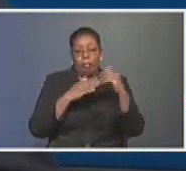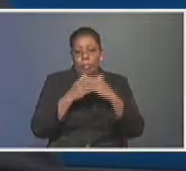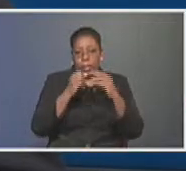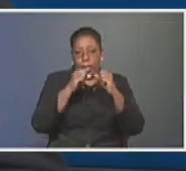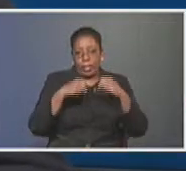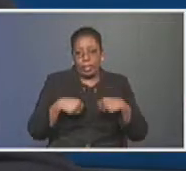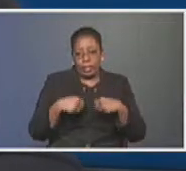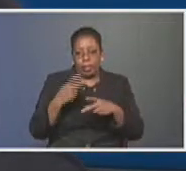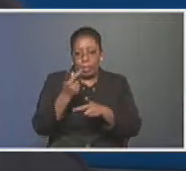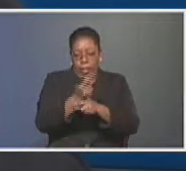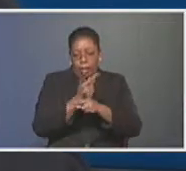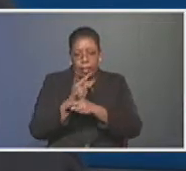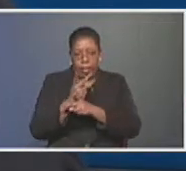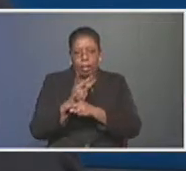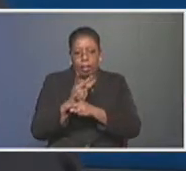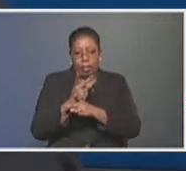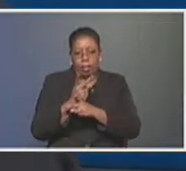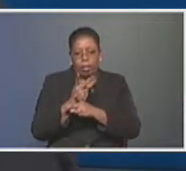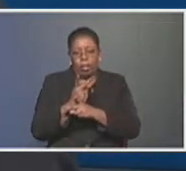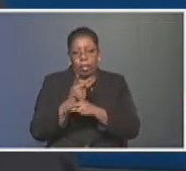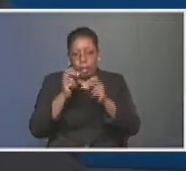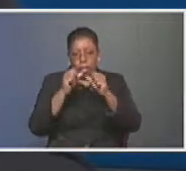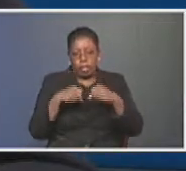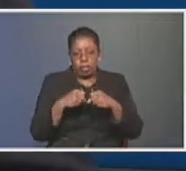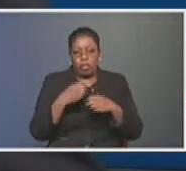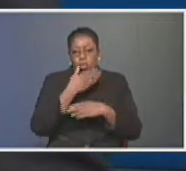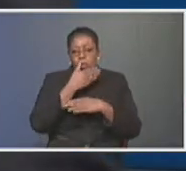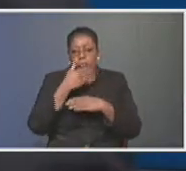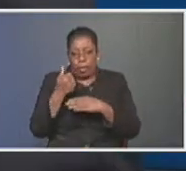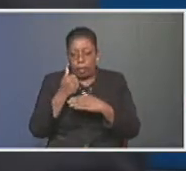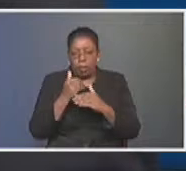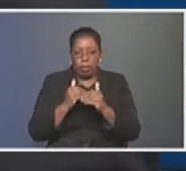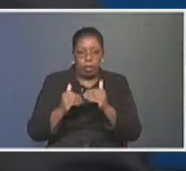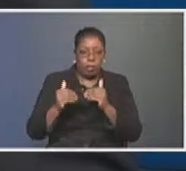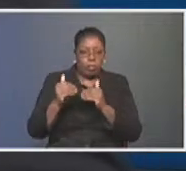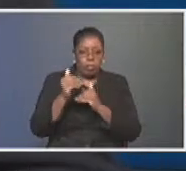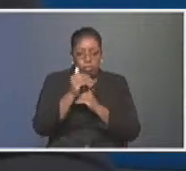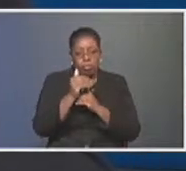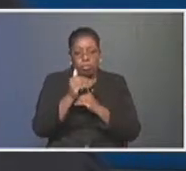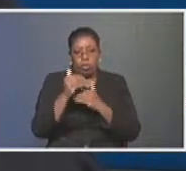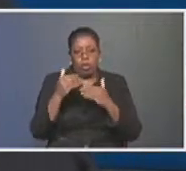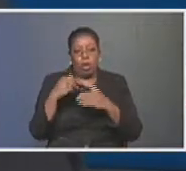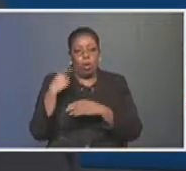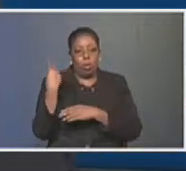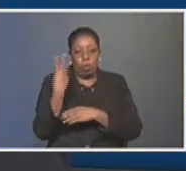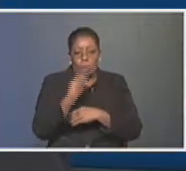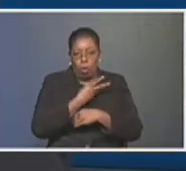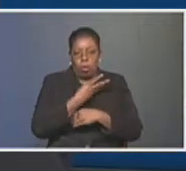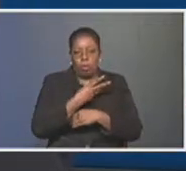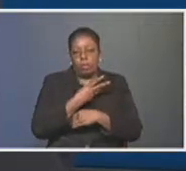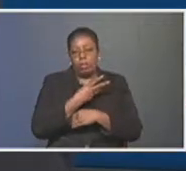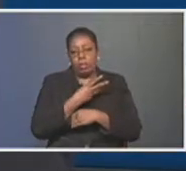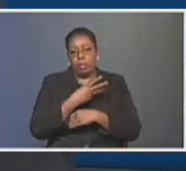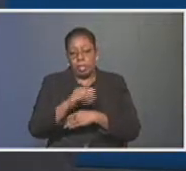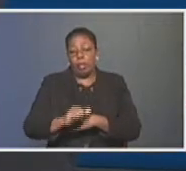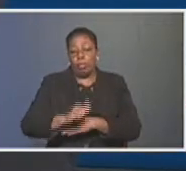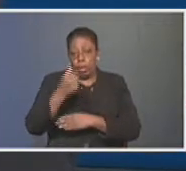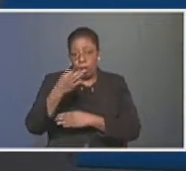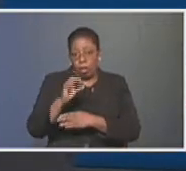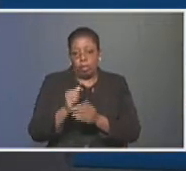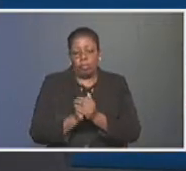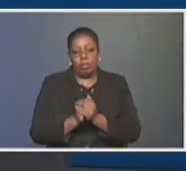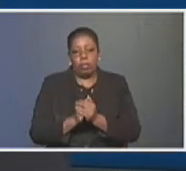healthcare infrastructure from where it is today to a modern healthcare infrastructure that all of us will be proud of. And this is the direction